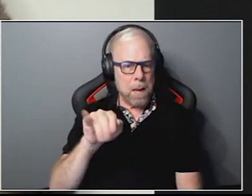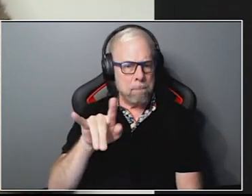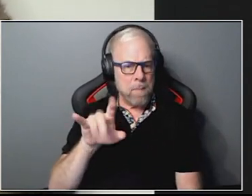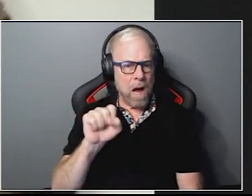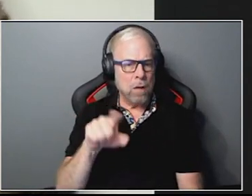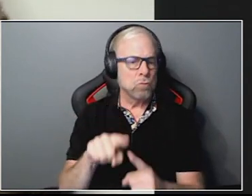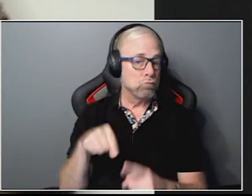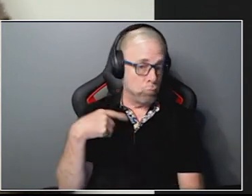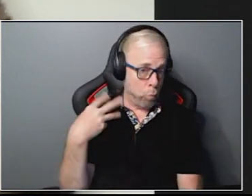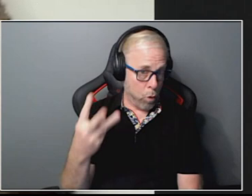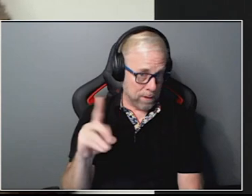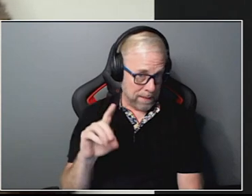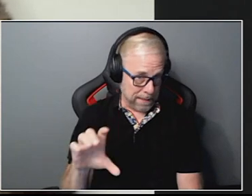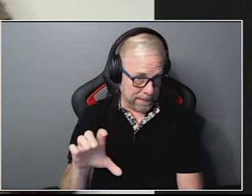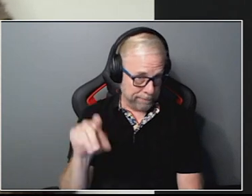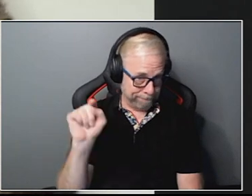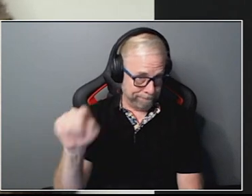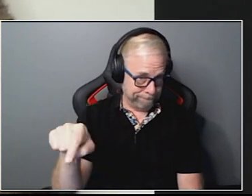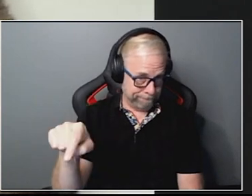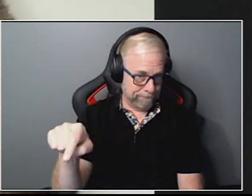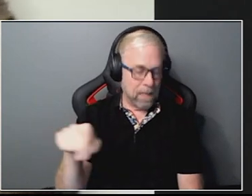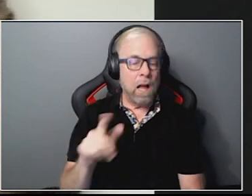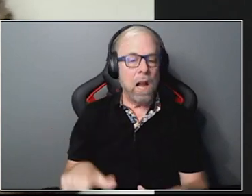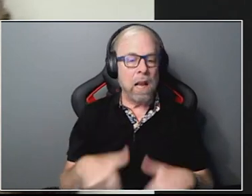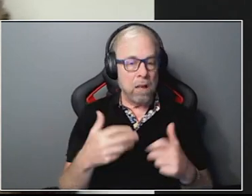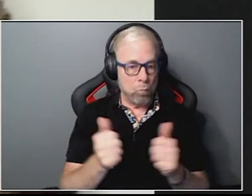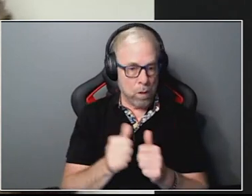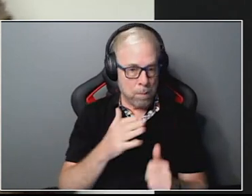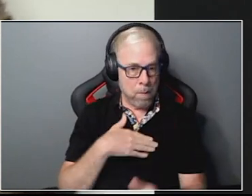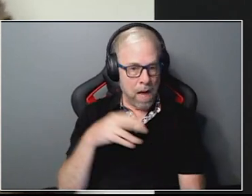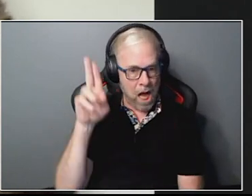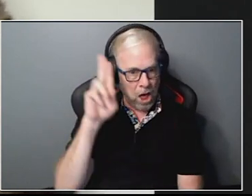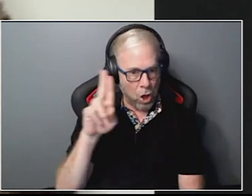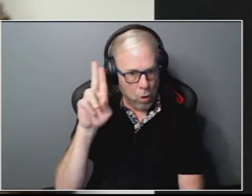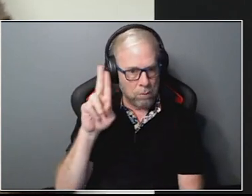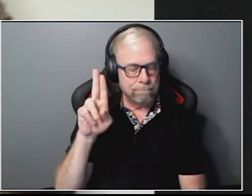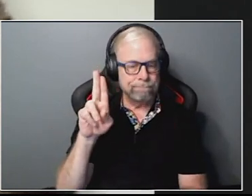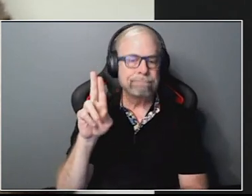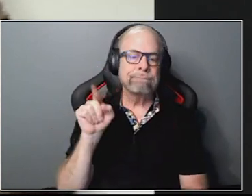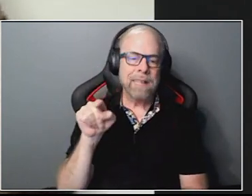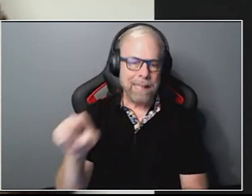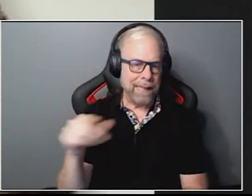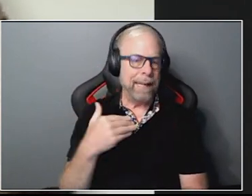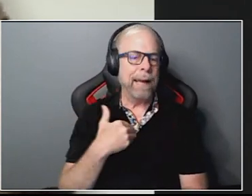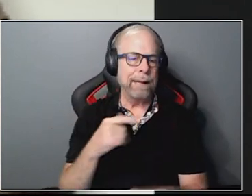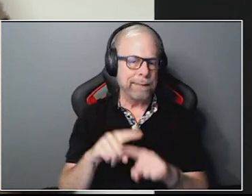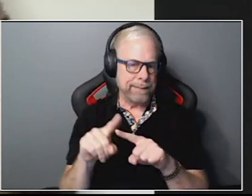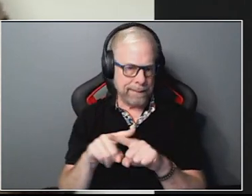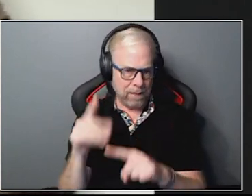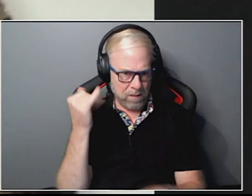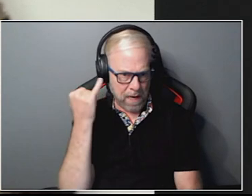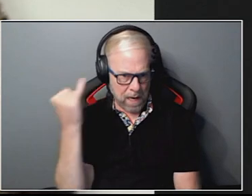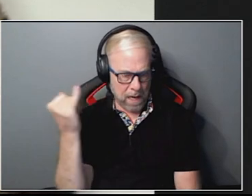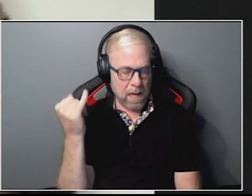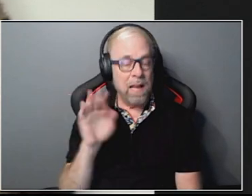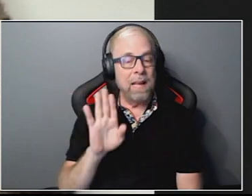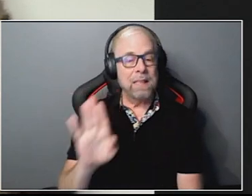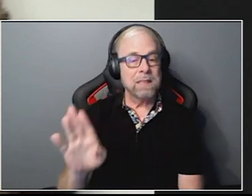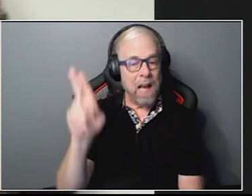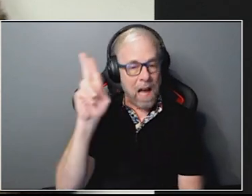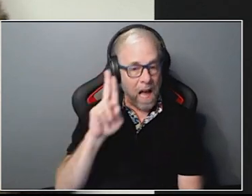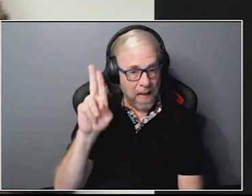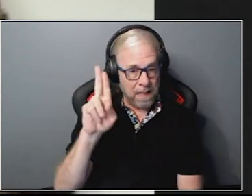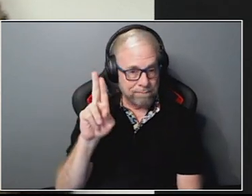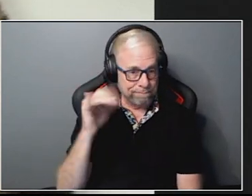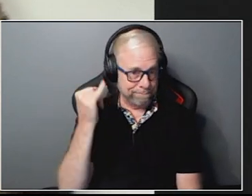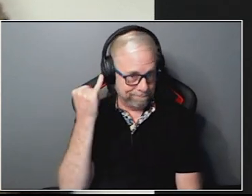I lived with my uncle. Now, my uncle had ideas, and his idea was for me to go to school